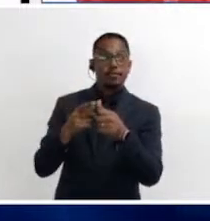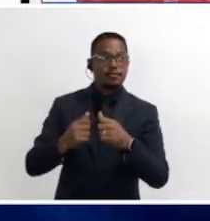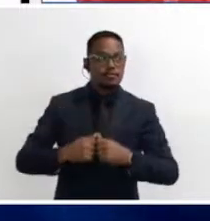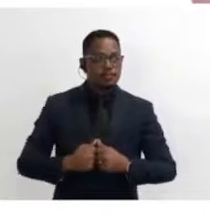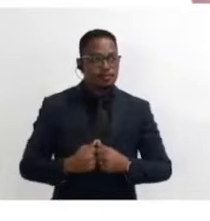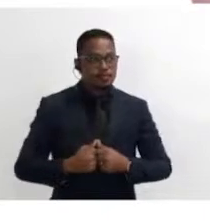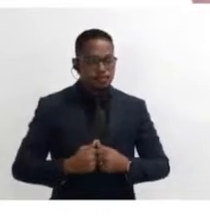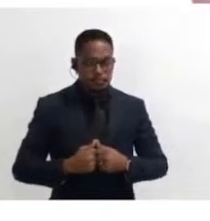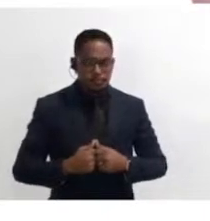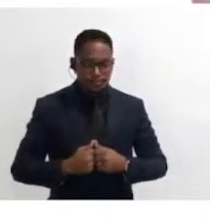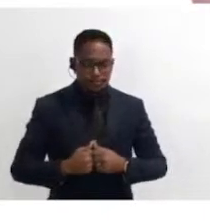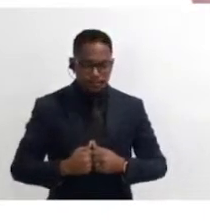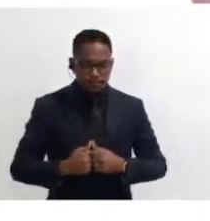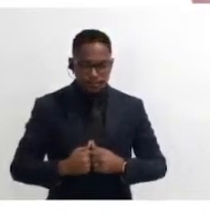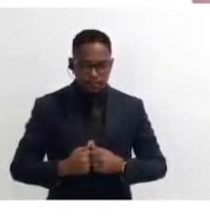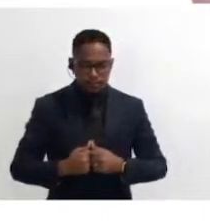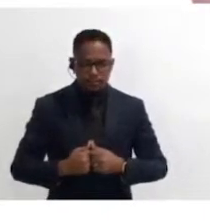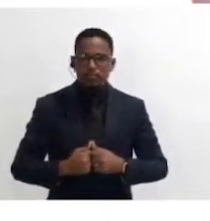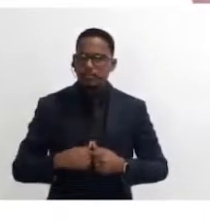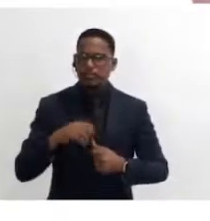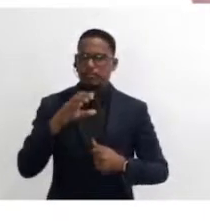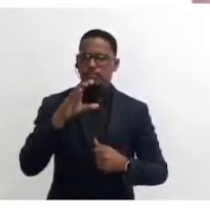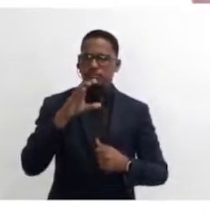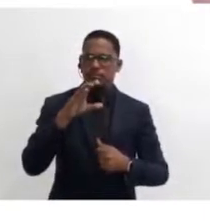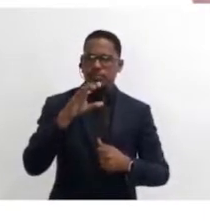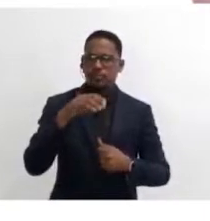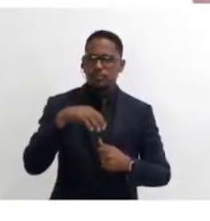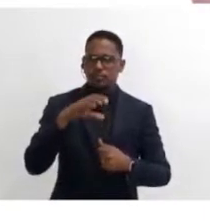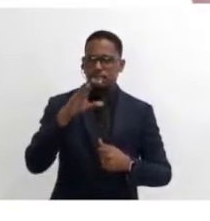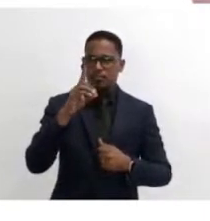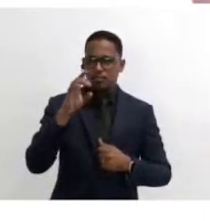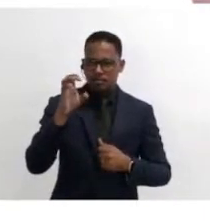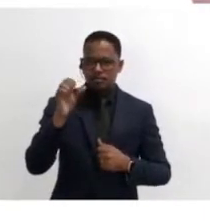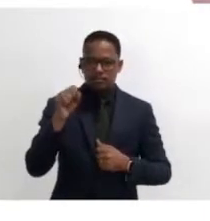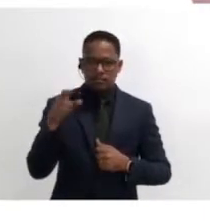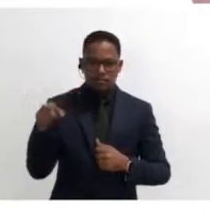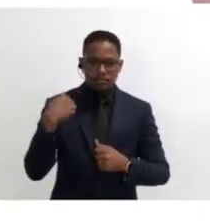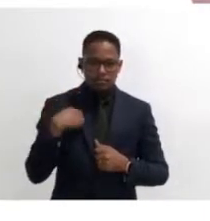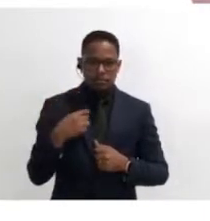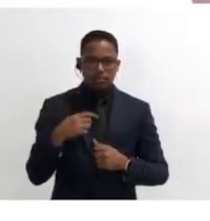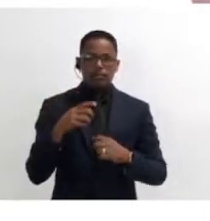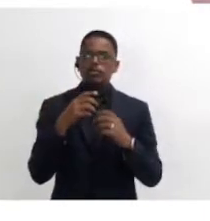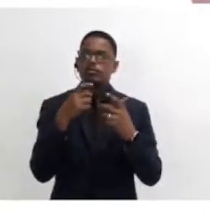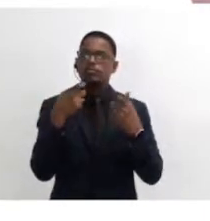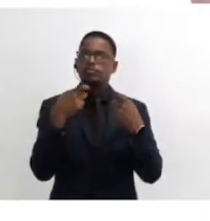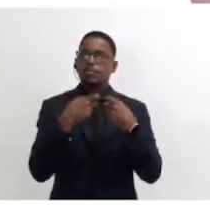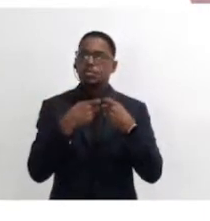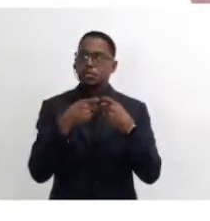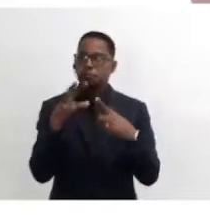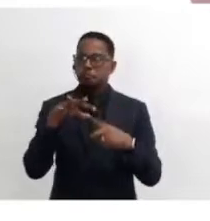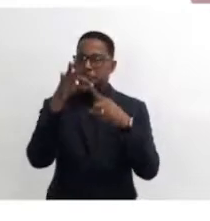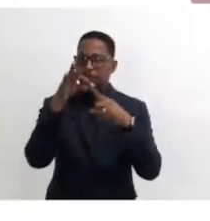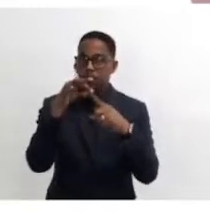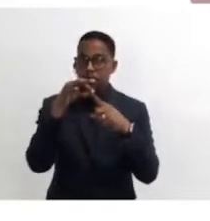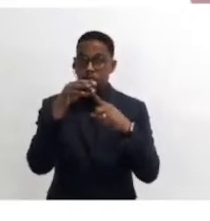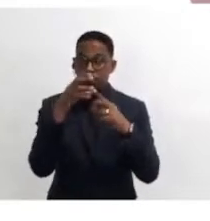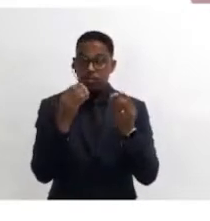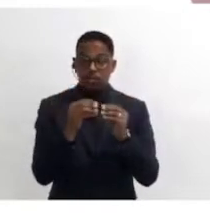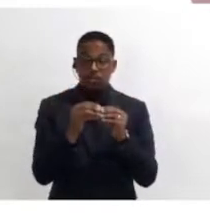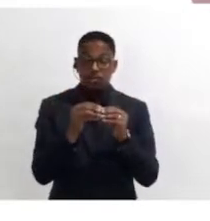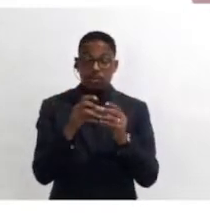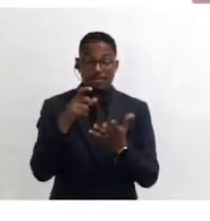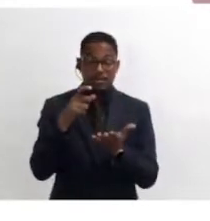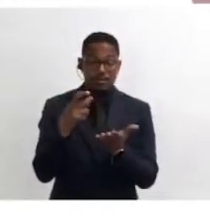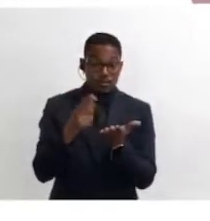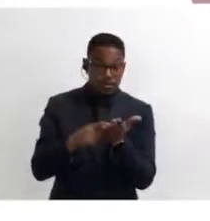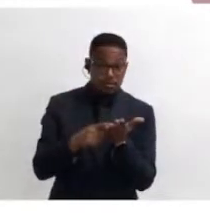are specialized circuits that take the signals from the chip and send them out, or